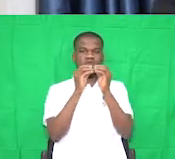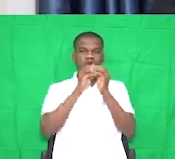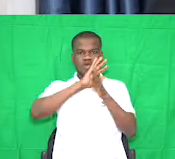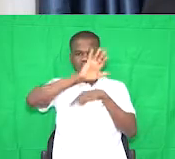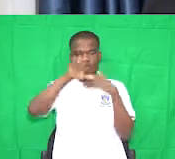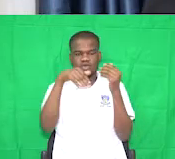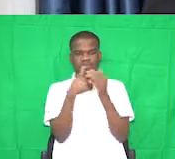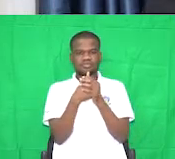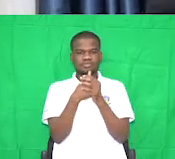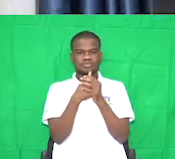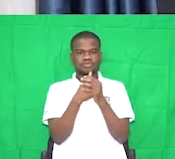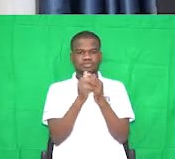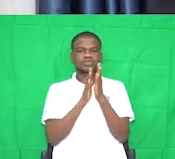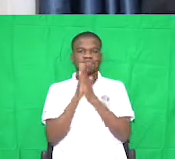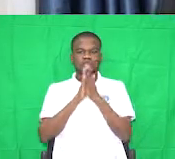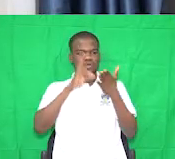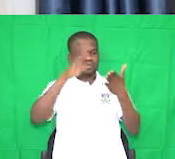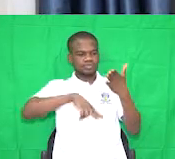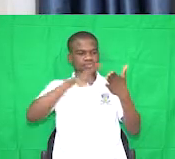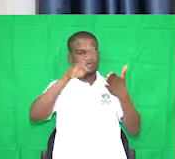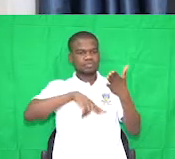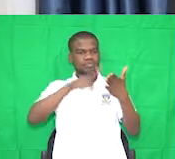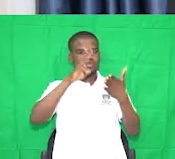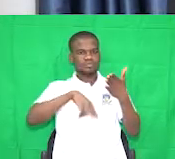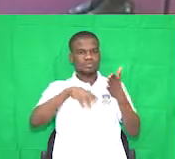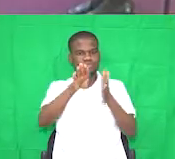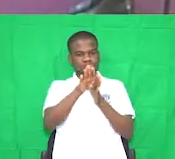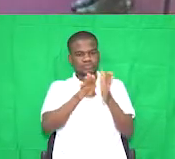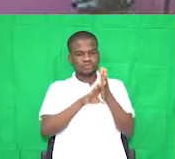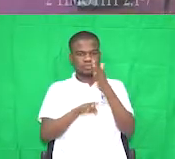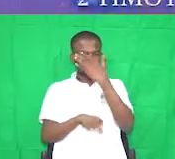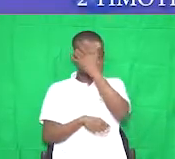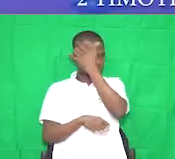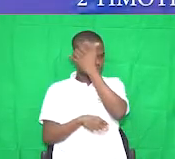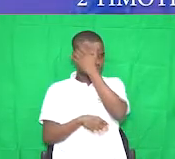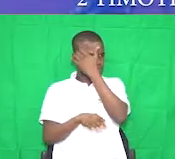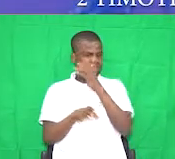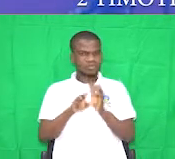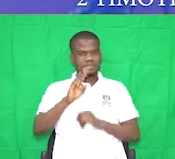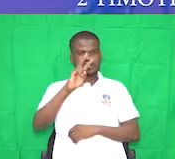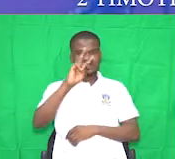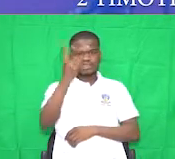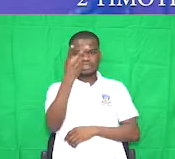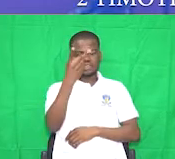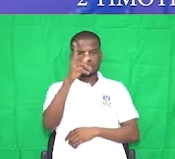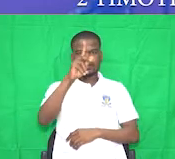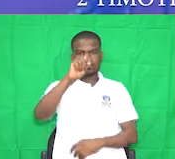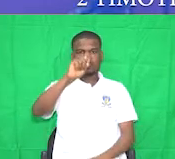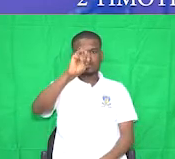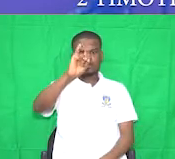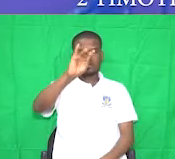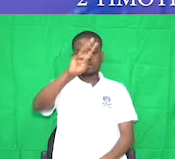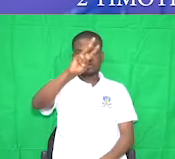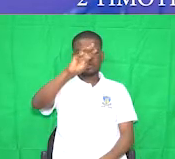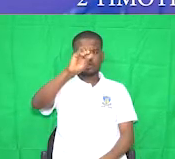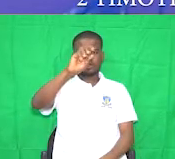I want to read an extract from the book of 2 Timothy,